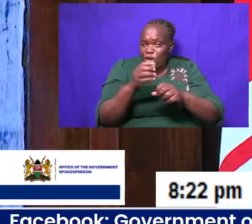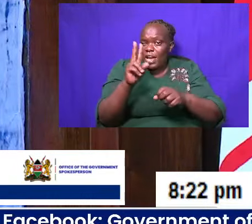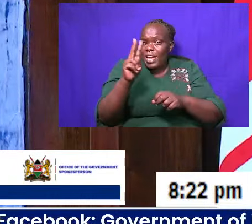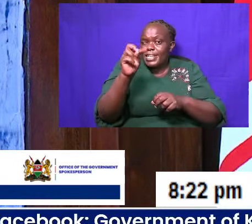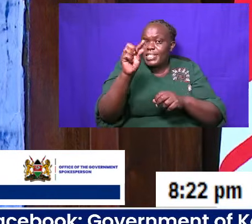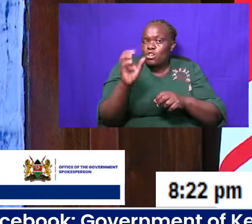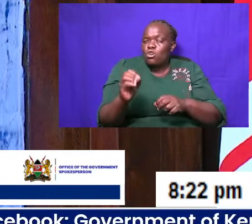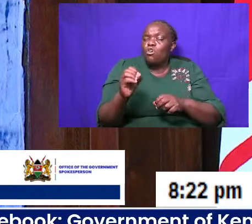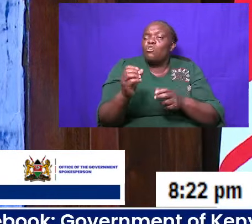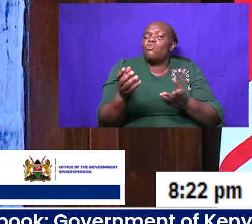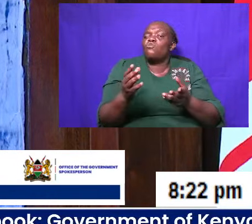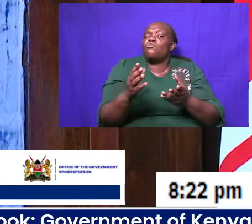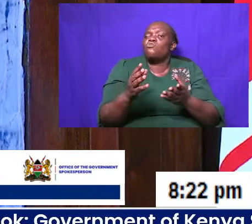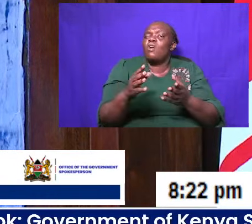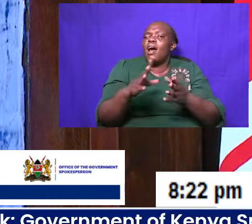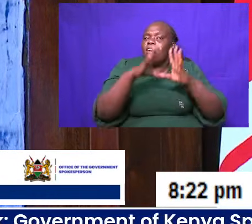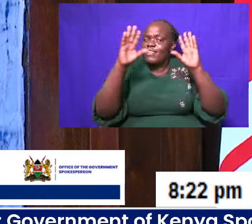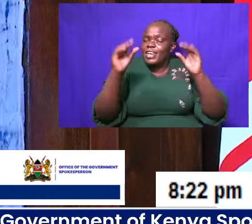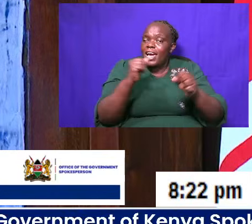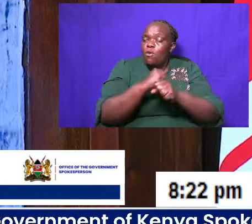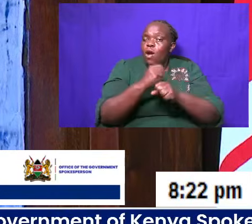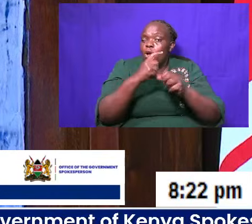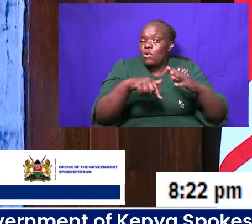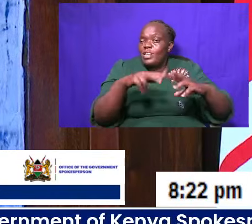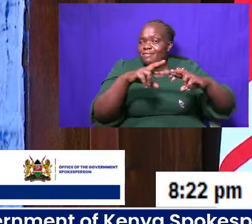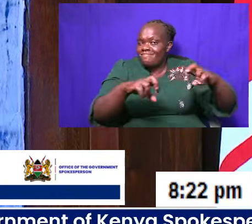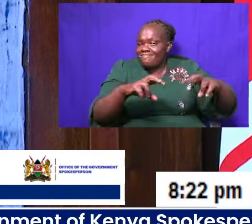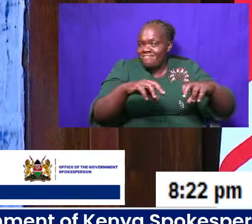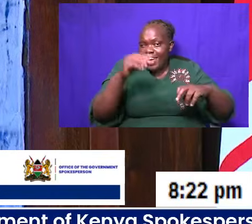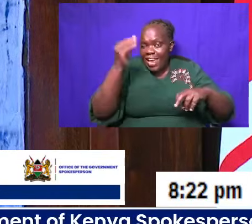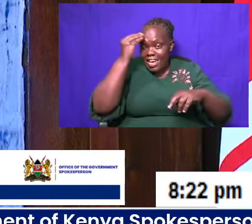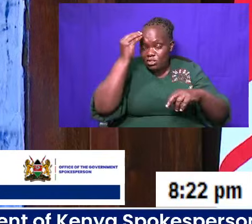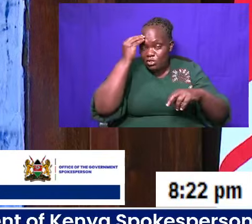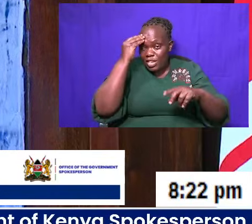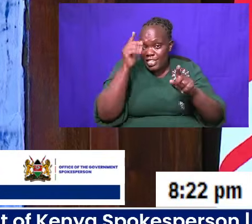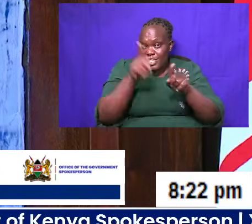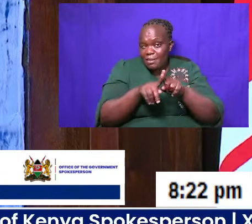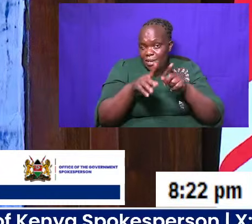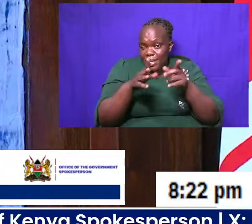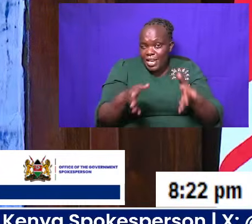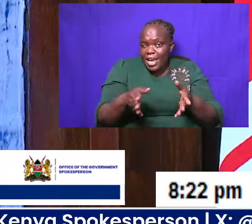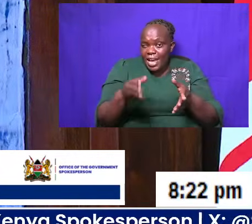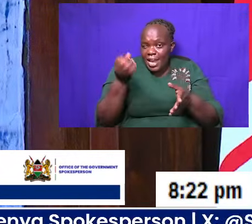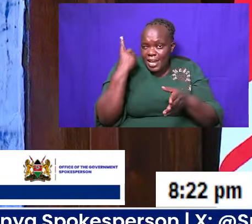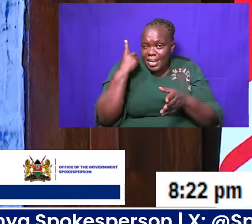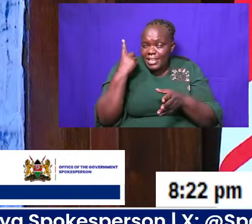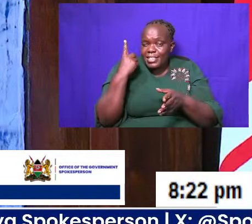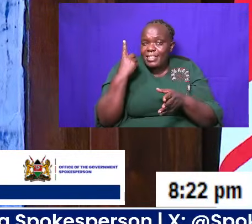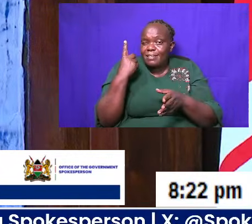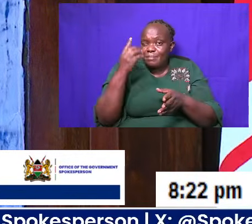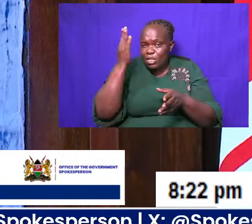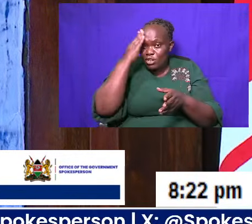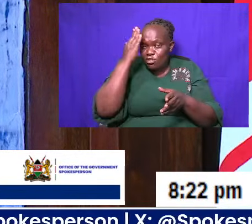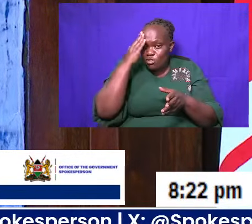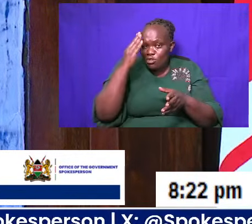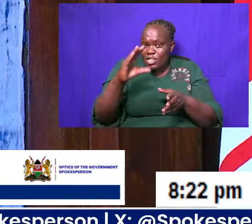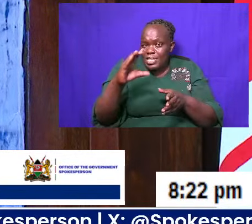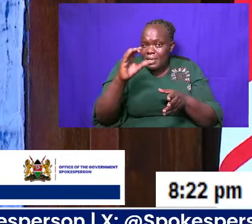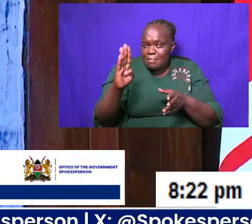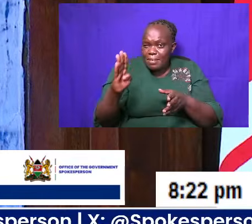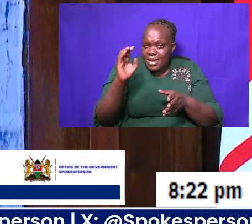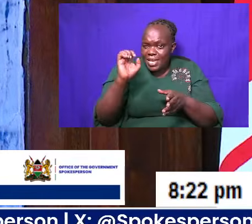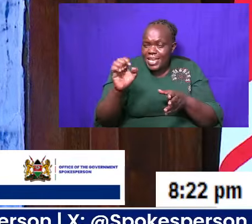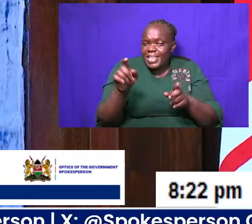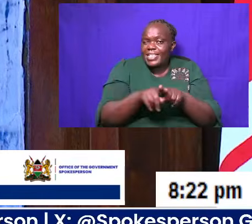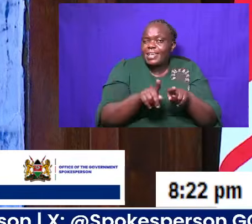Zizi Africa. I was doing research in the education space. Actually, when you hear me speak, you realize that I know CBE.